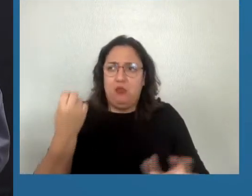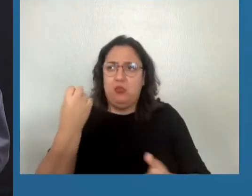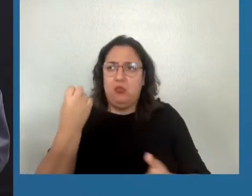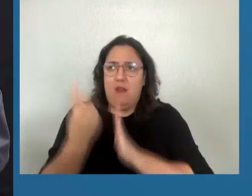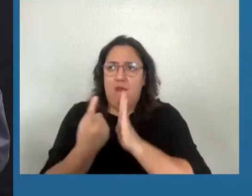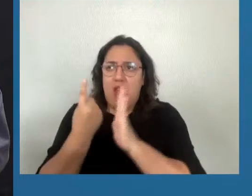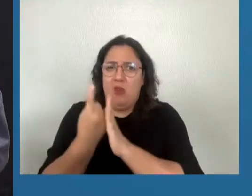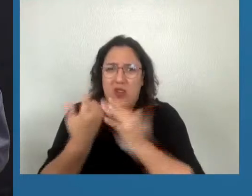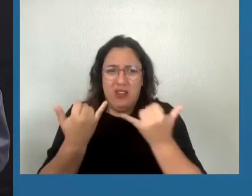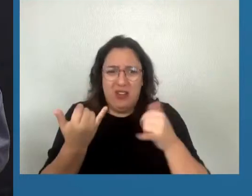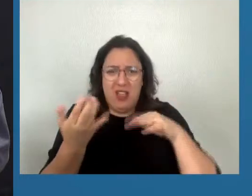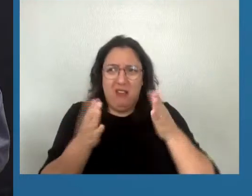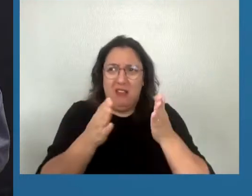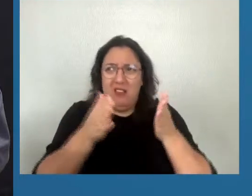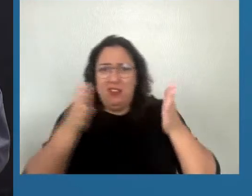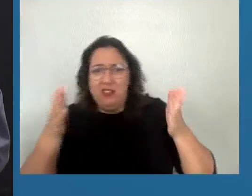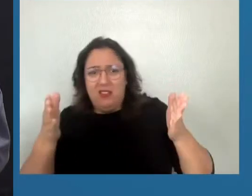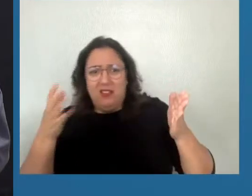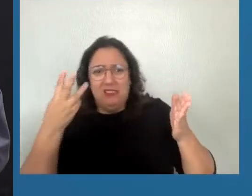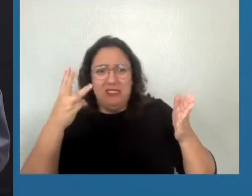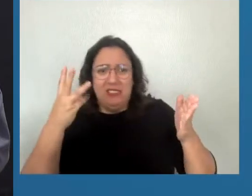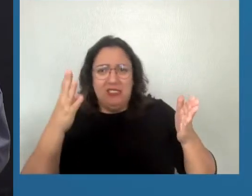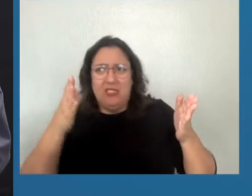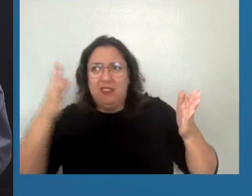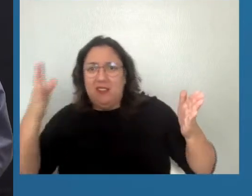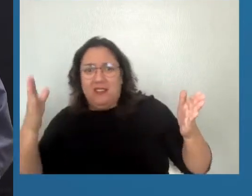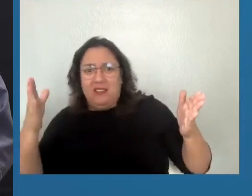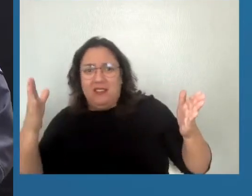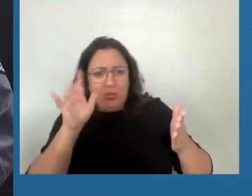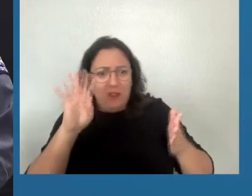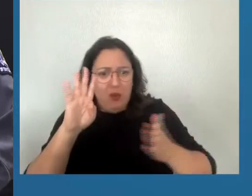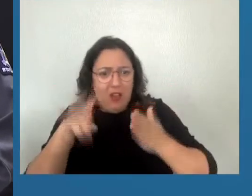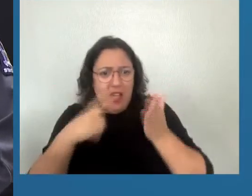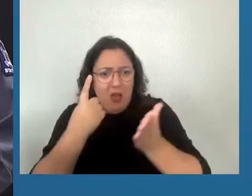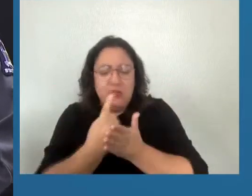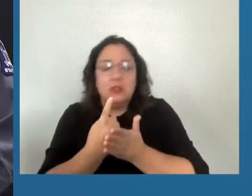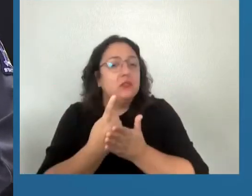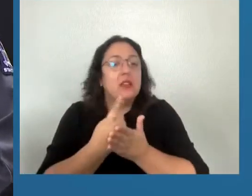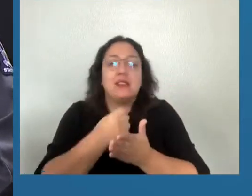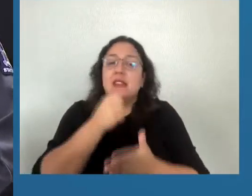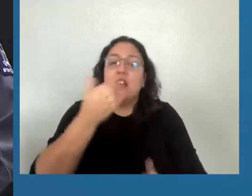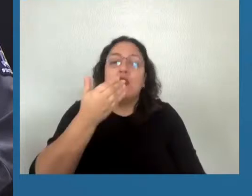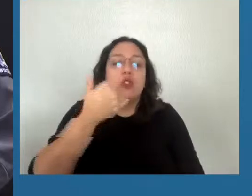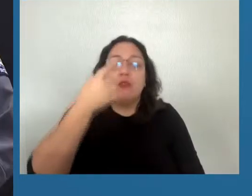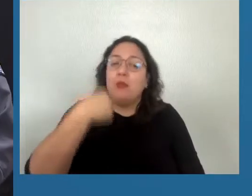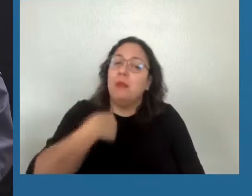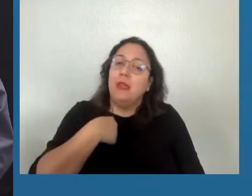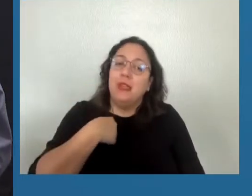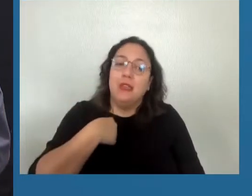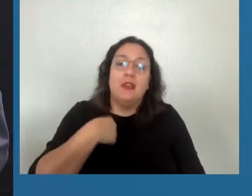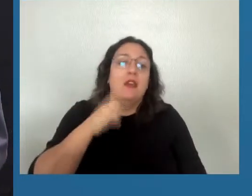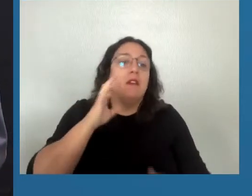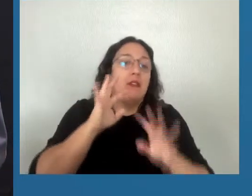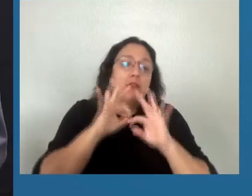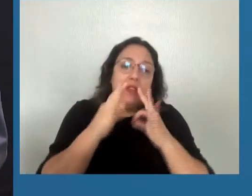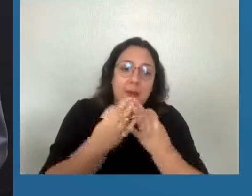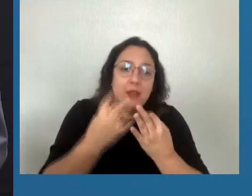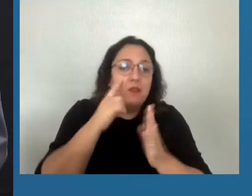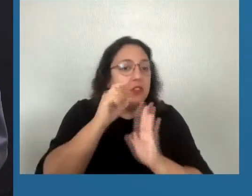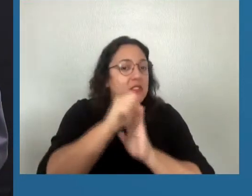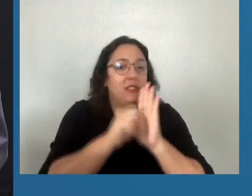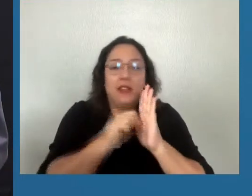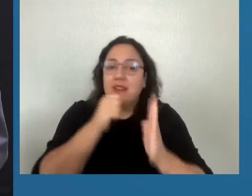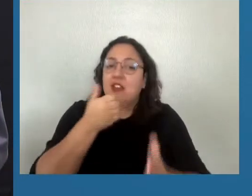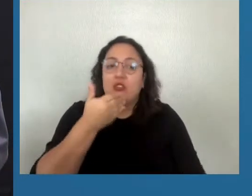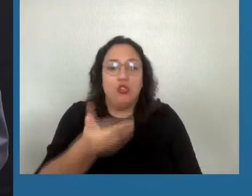16, it may even go to 24. That is not acceptable to me. It is not good for them, their families, or our state. But right now,